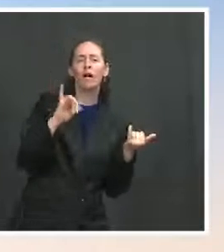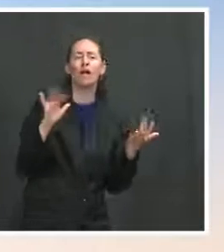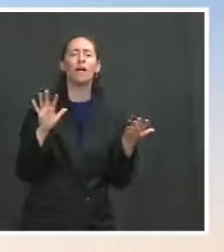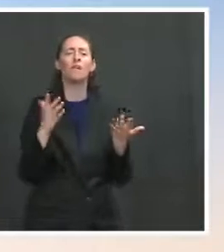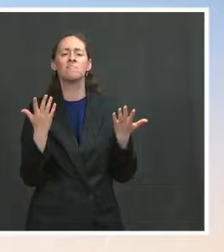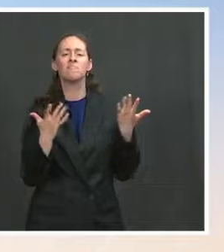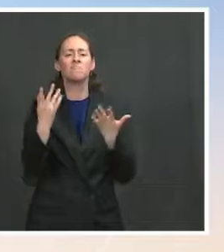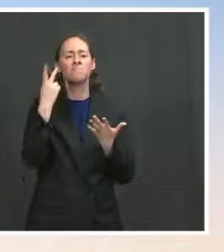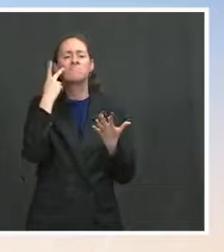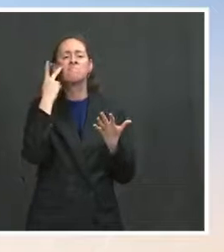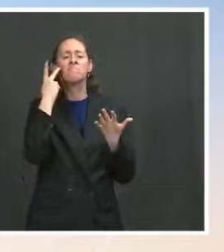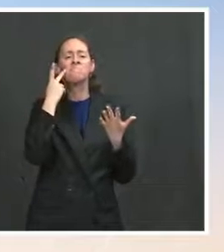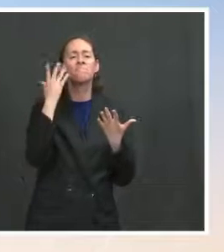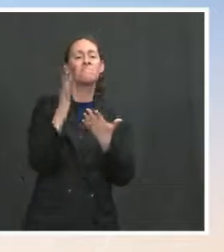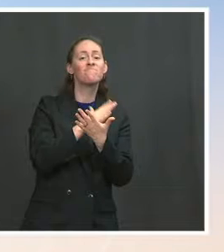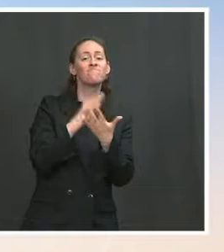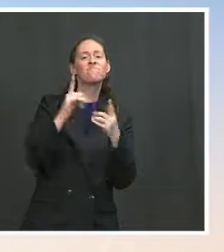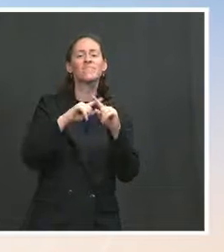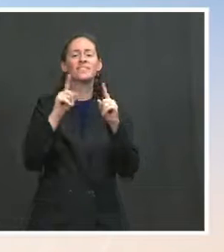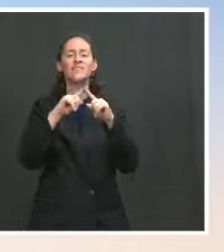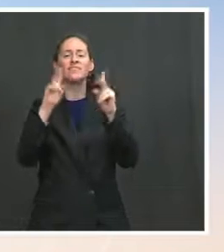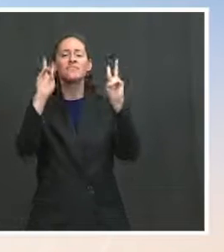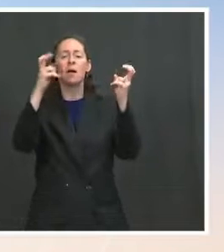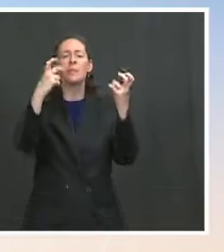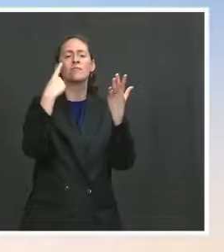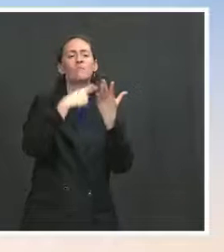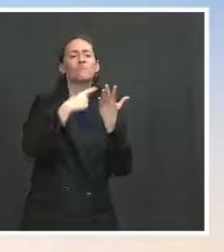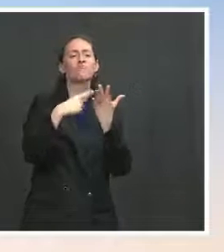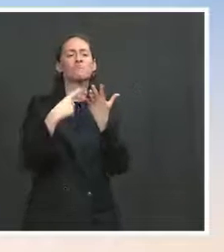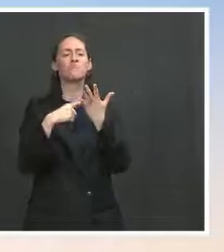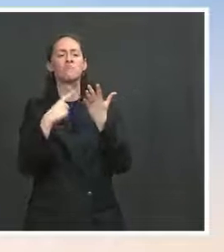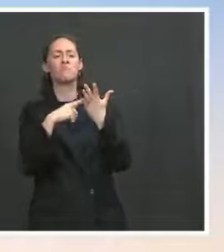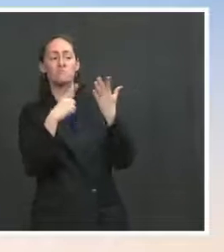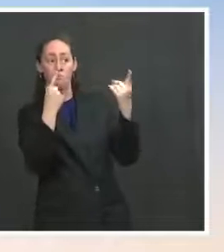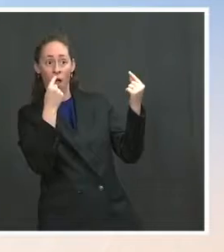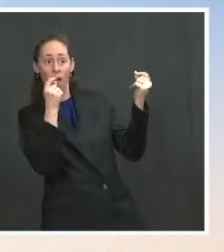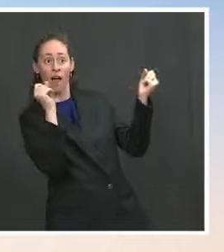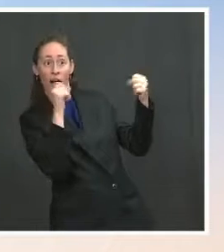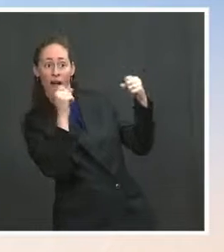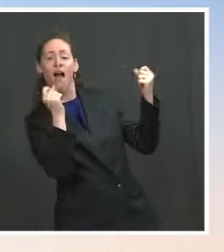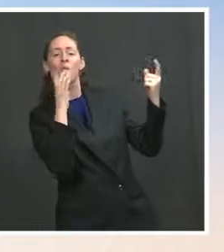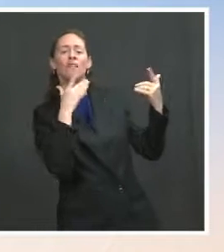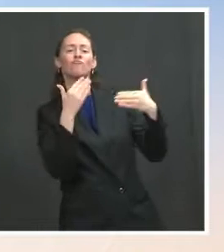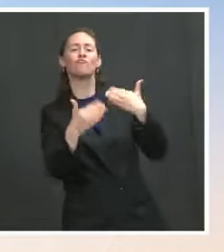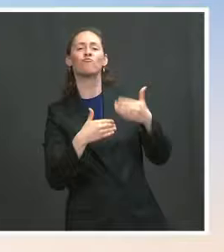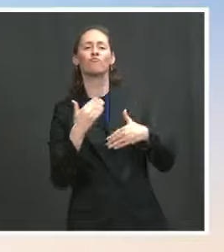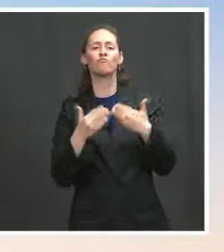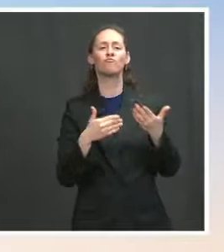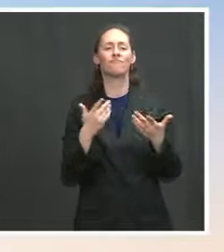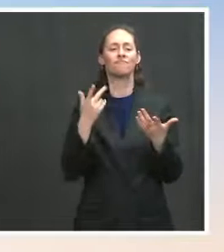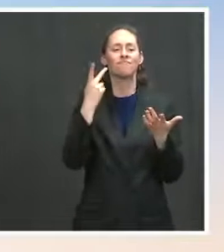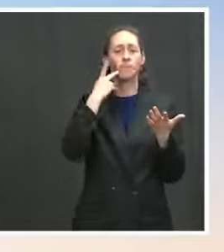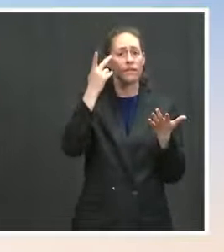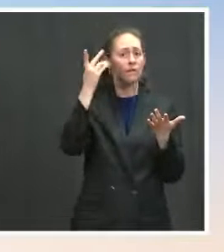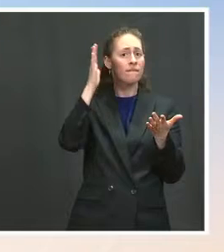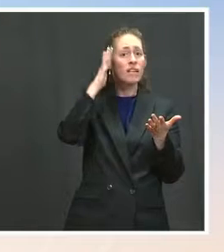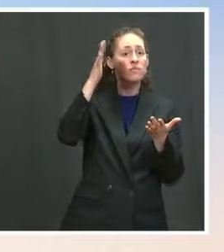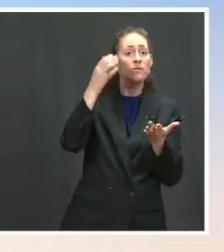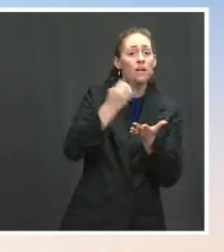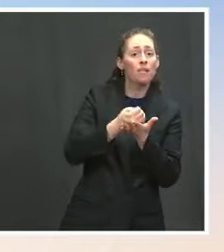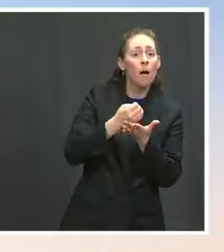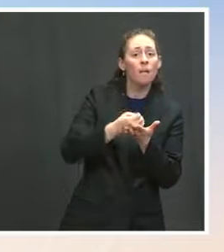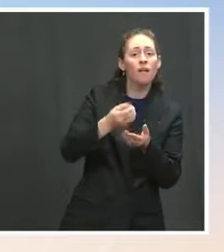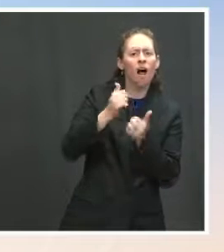mutual interest. We've talked about some of them in this briefing, from the future of economic growth in the